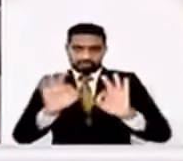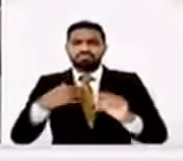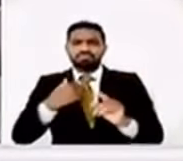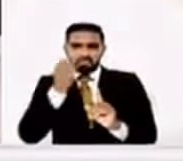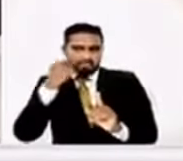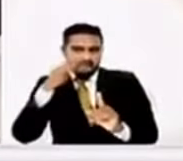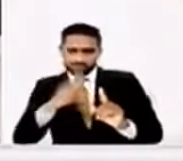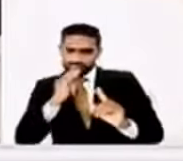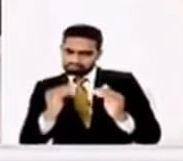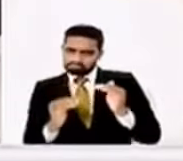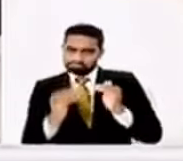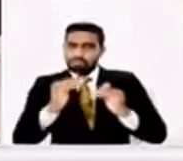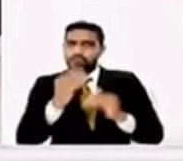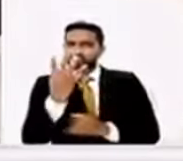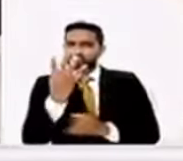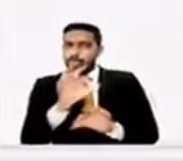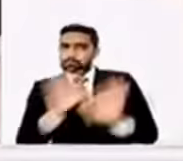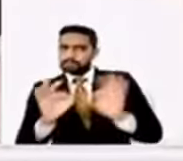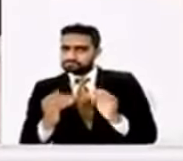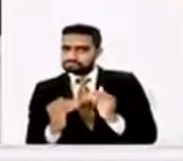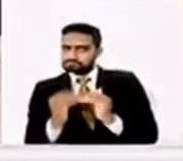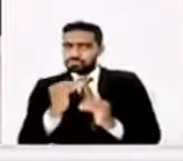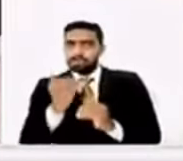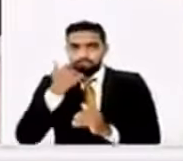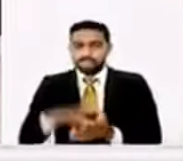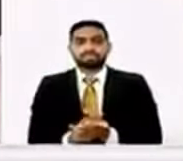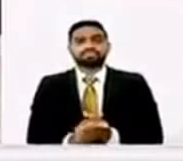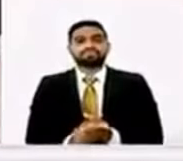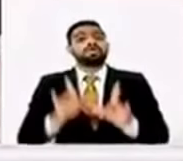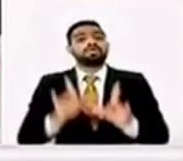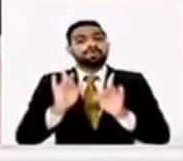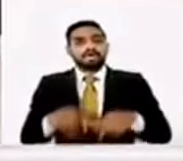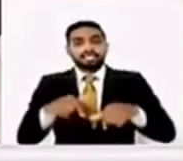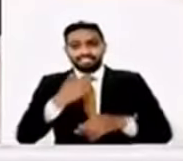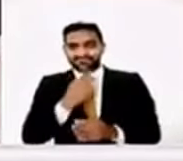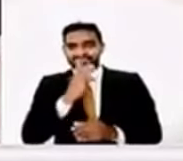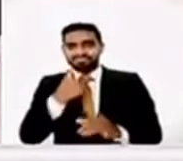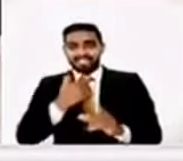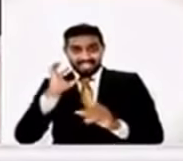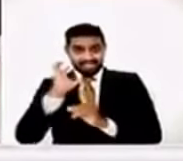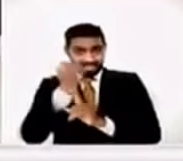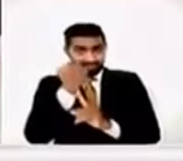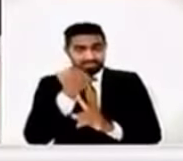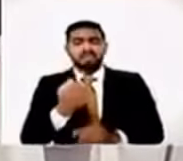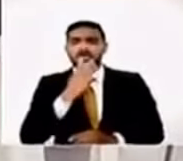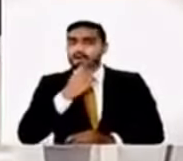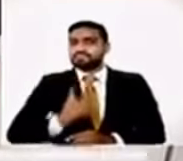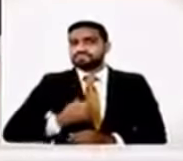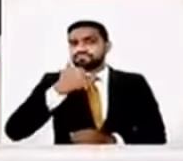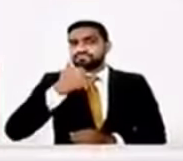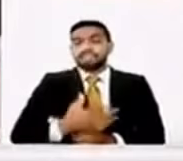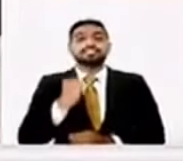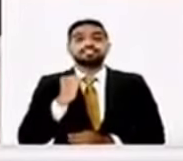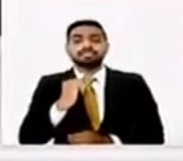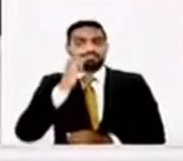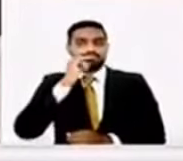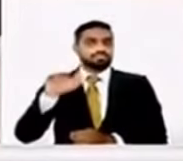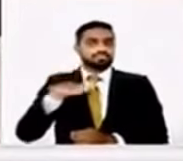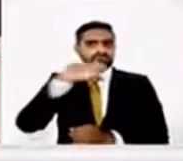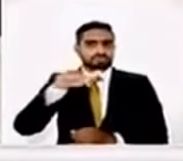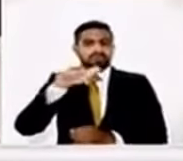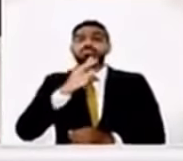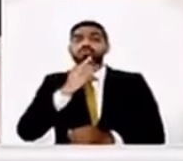fiscal policy. In order to reach that milestone, it is essential to reduce the public debt from 90% of GDP